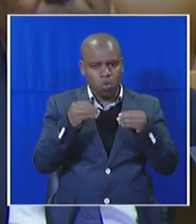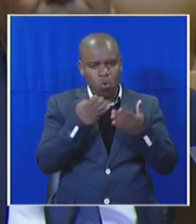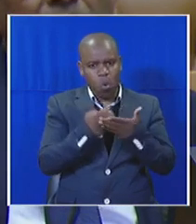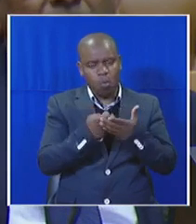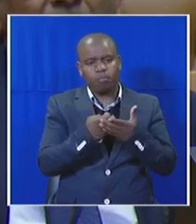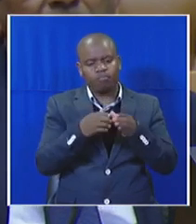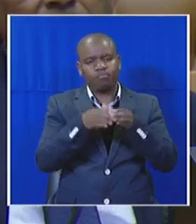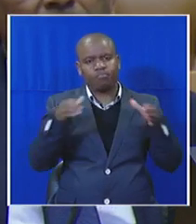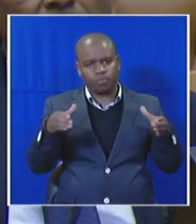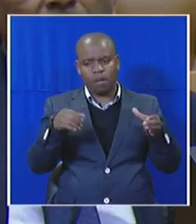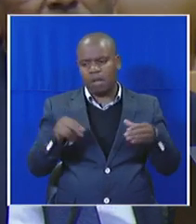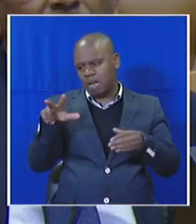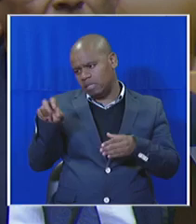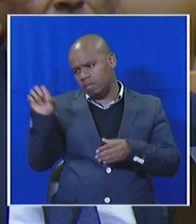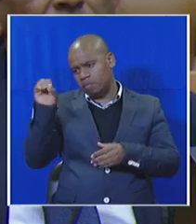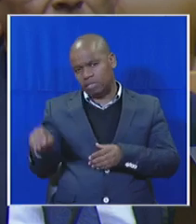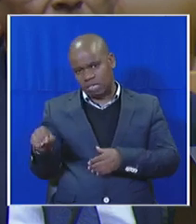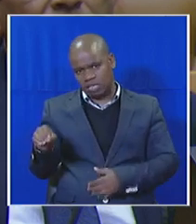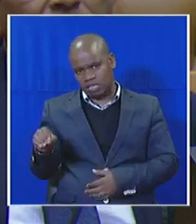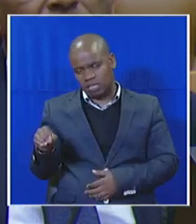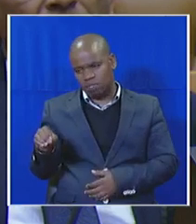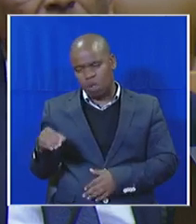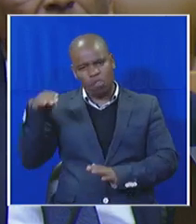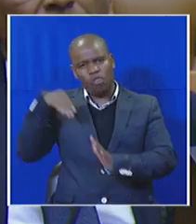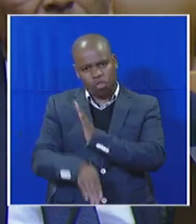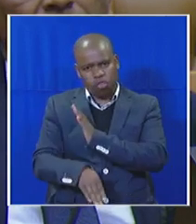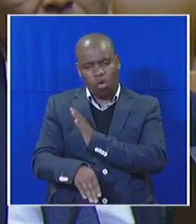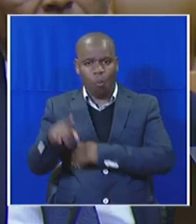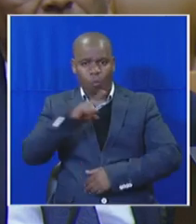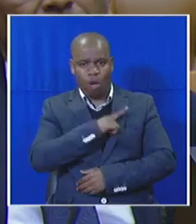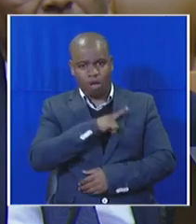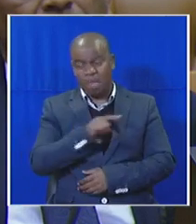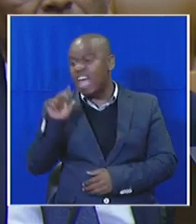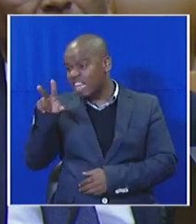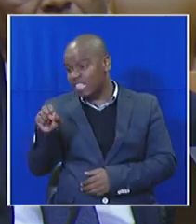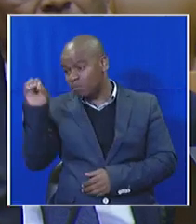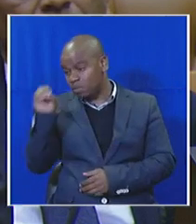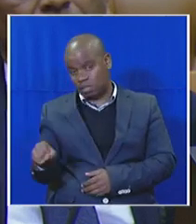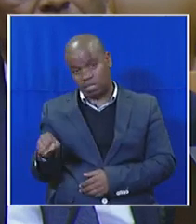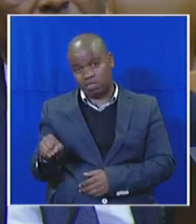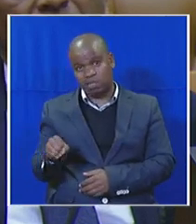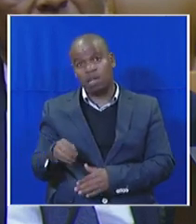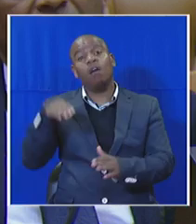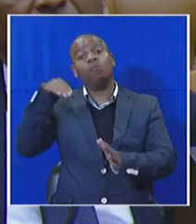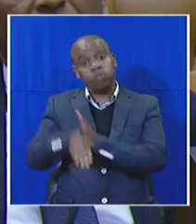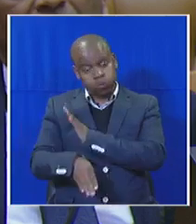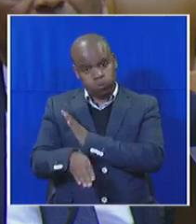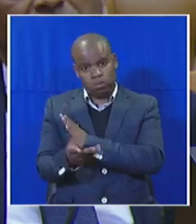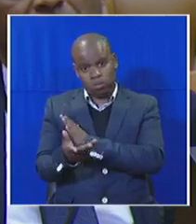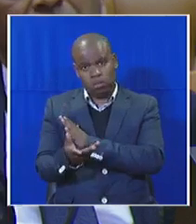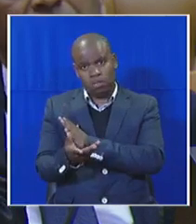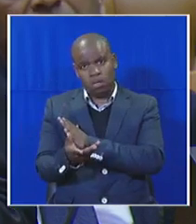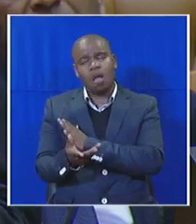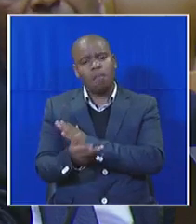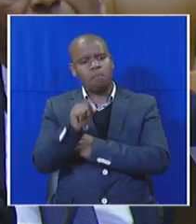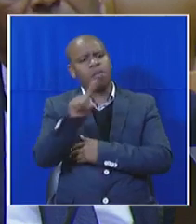them don't survive beyond their first year in business. 80% of them don't survive beyond the first year in business. And I put it to